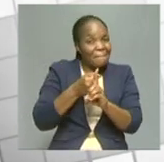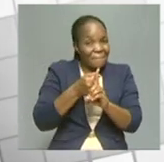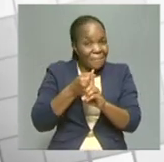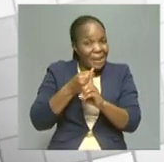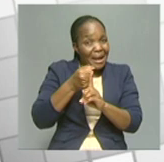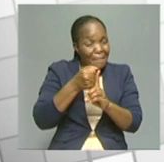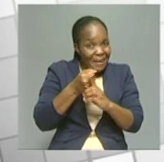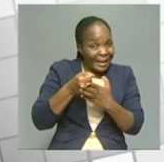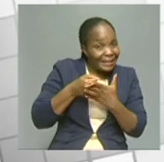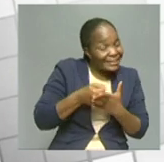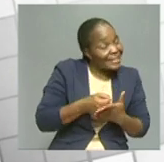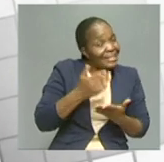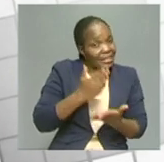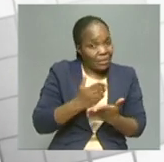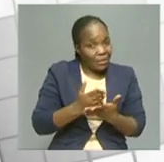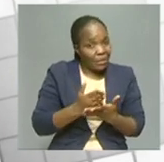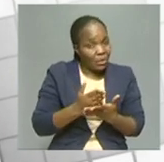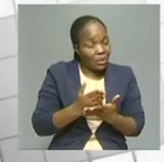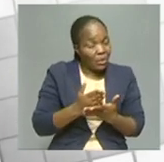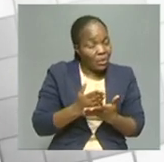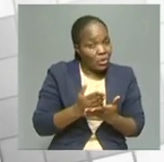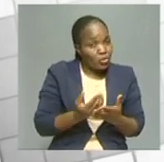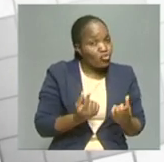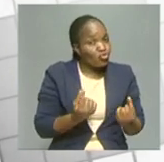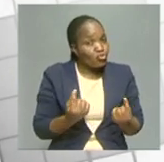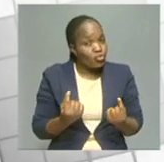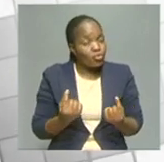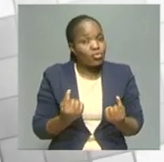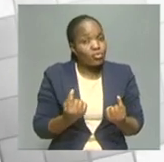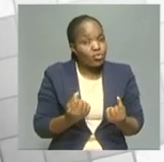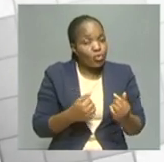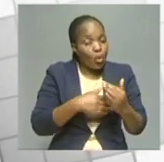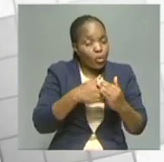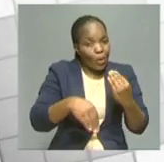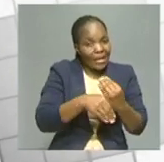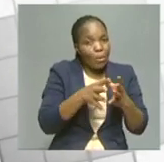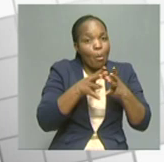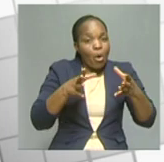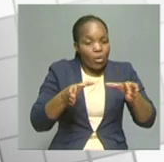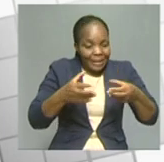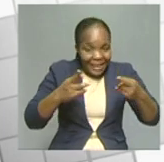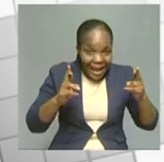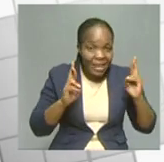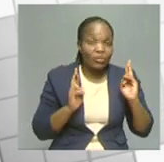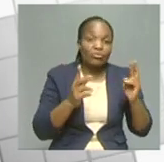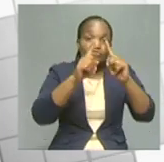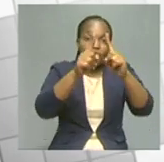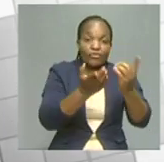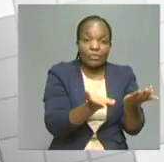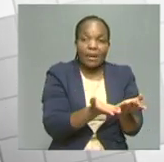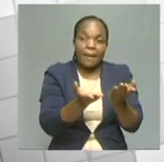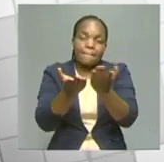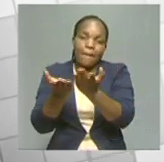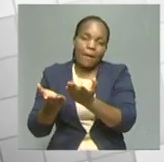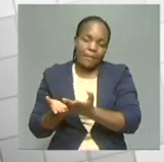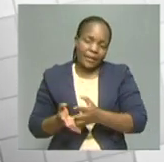be able to make sure that they provide or they construct additional classes at these